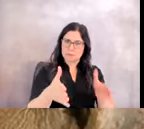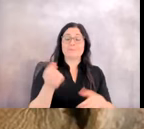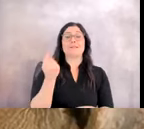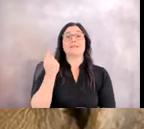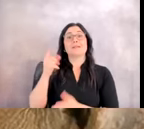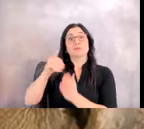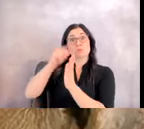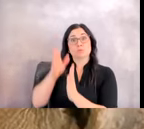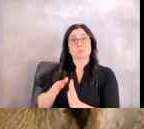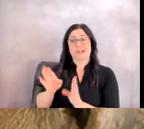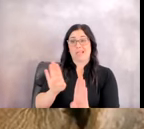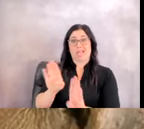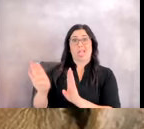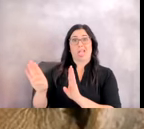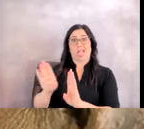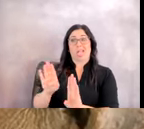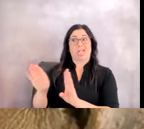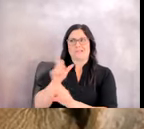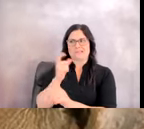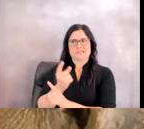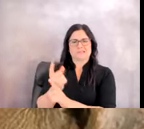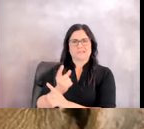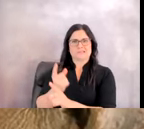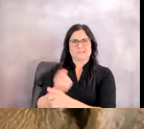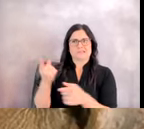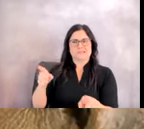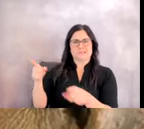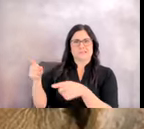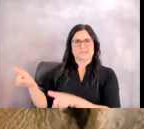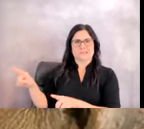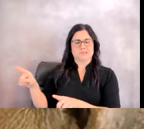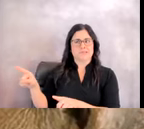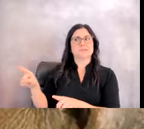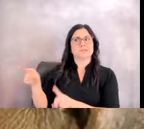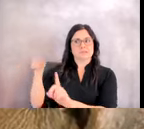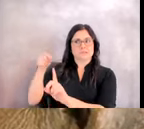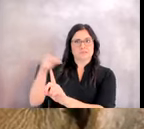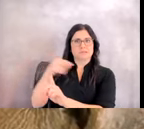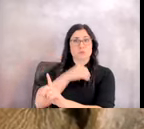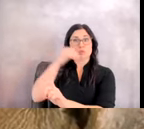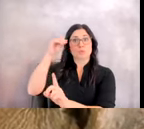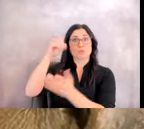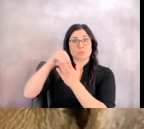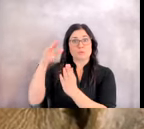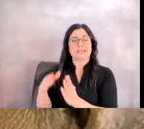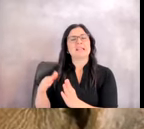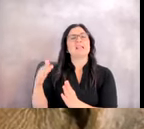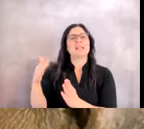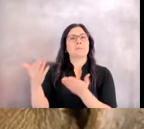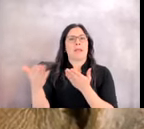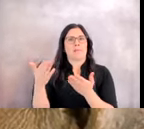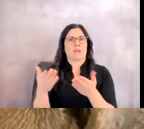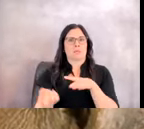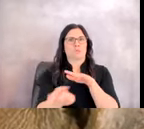is not behaving appropriately in your classroom, there's a very good likelihood that it's happening in someone else's as well.